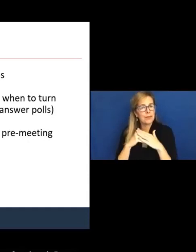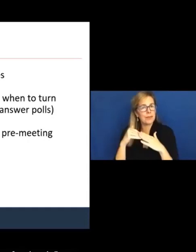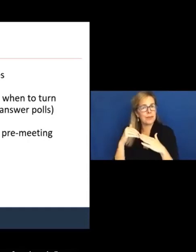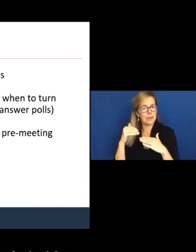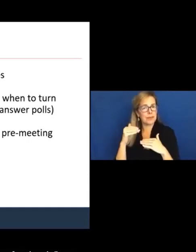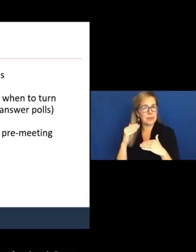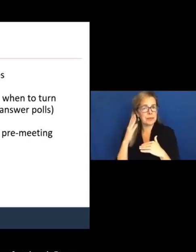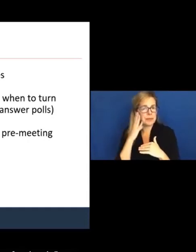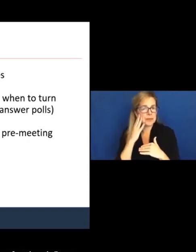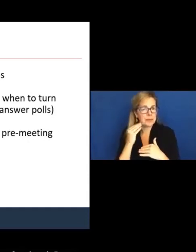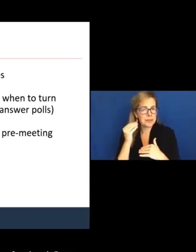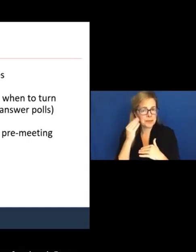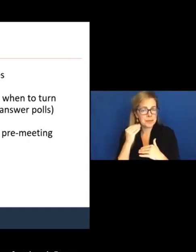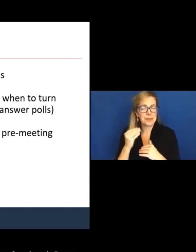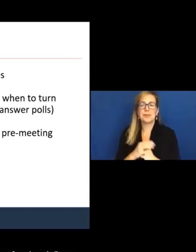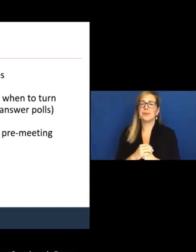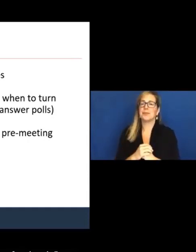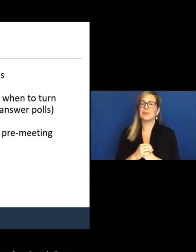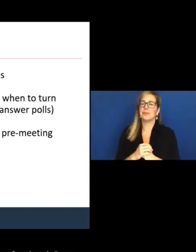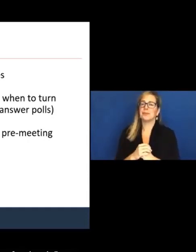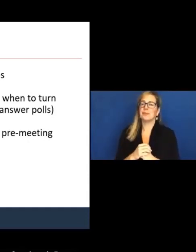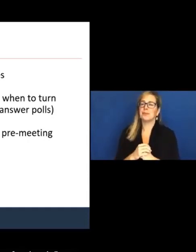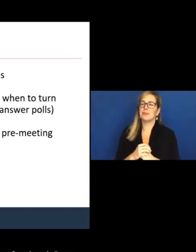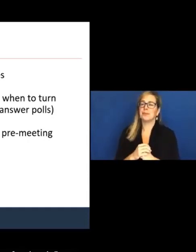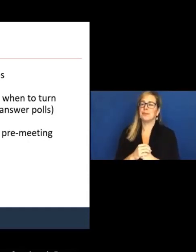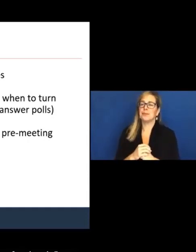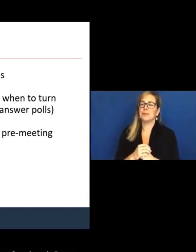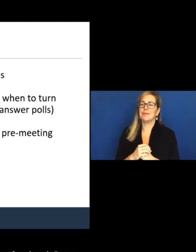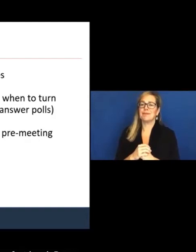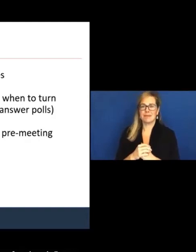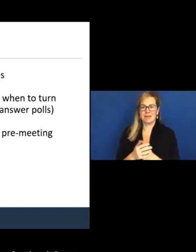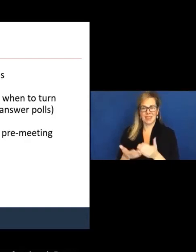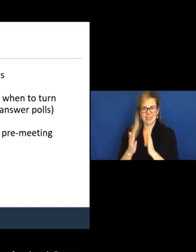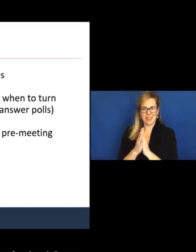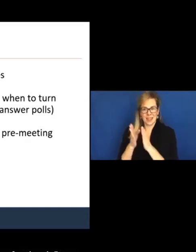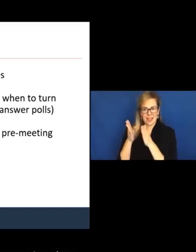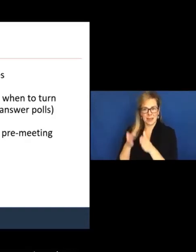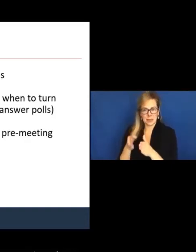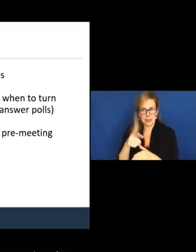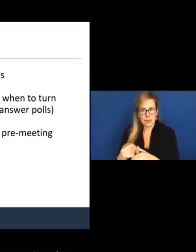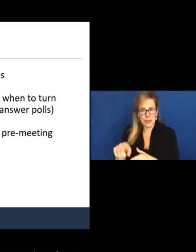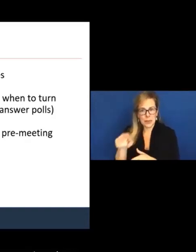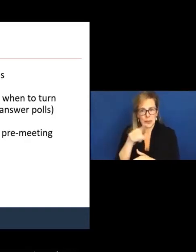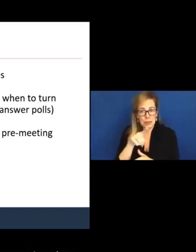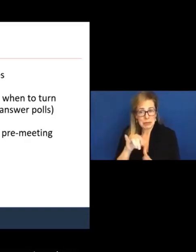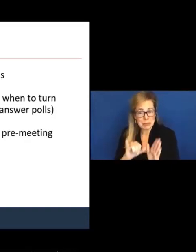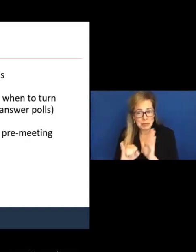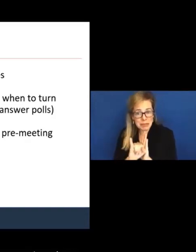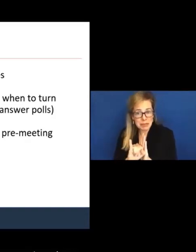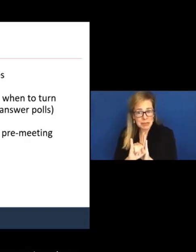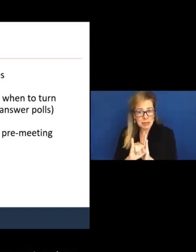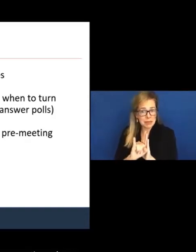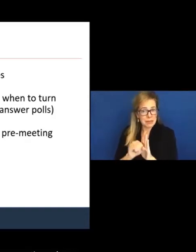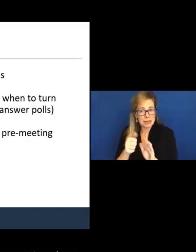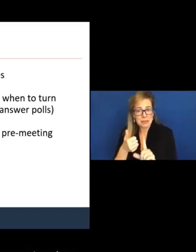Do not ask your audience to self-identify. If you've ever been in an